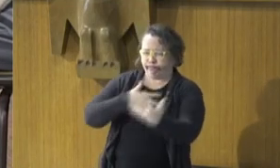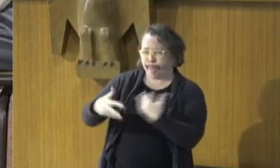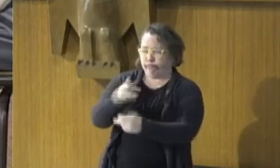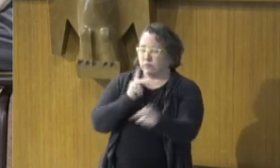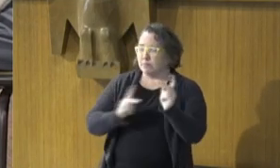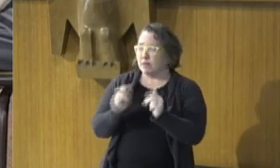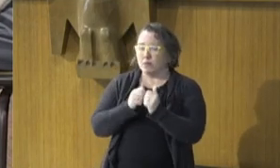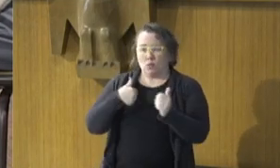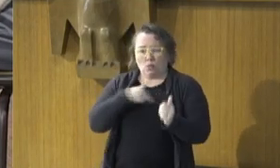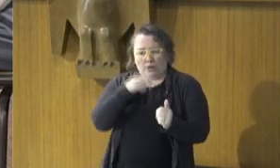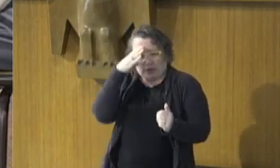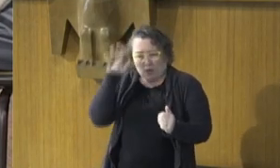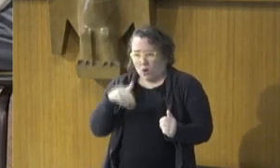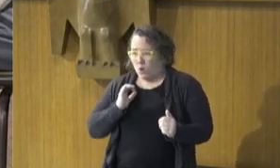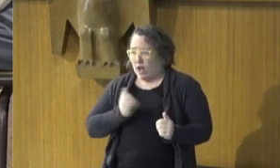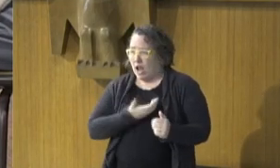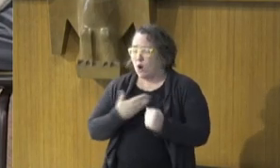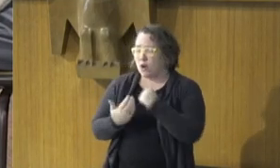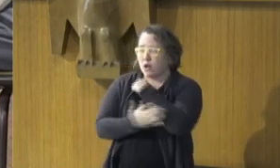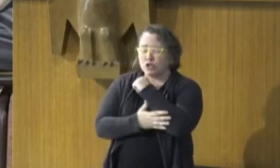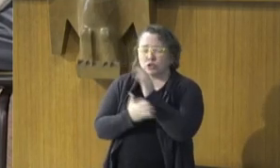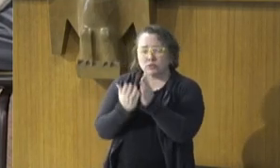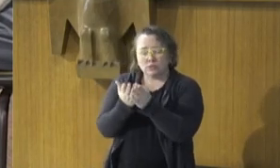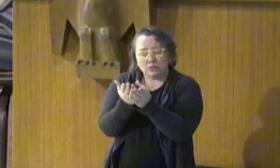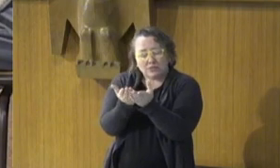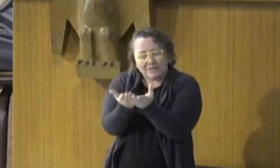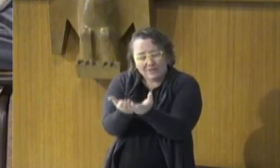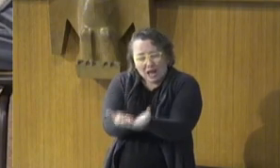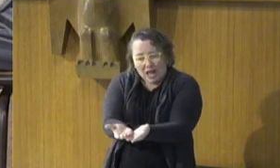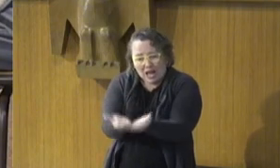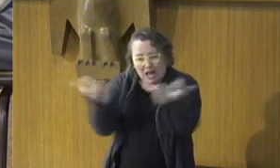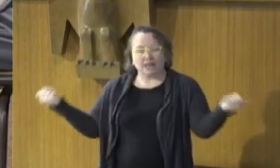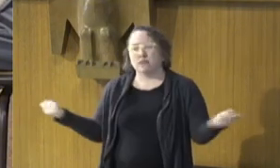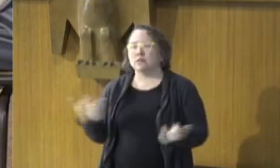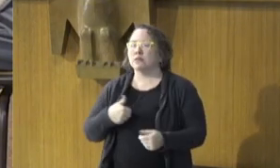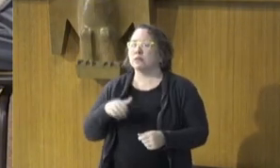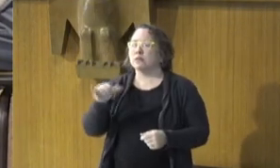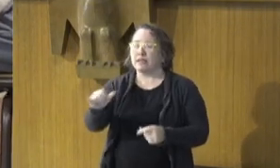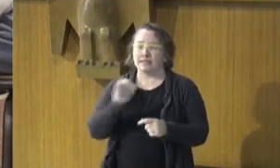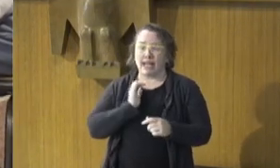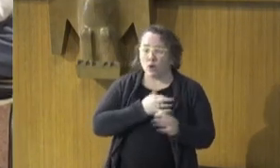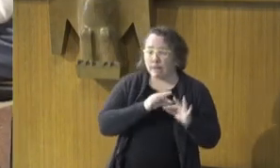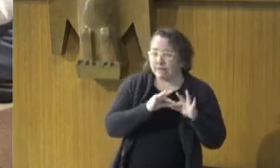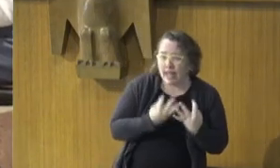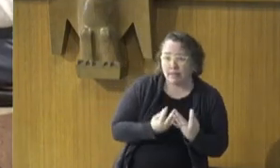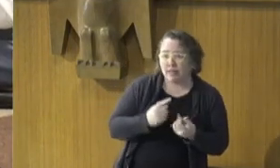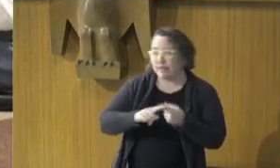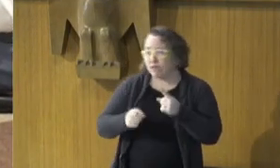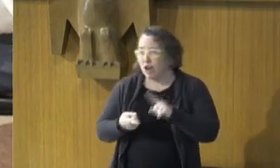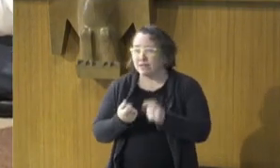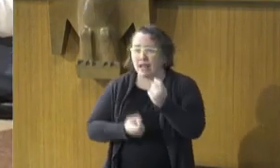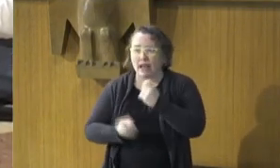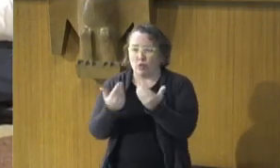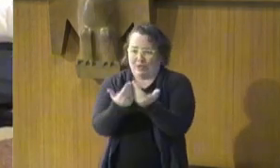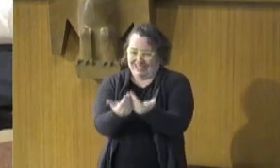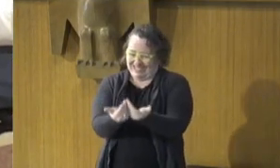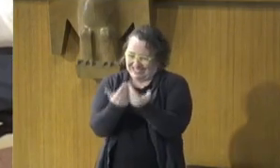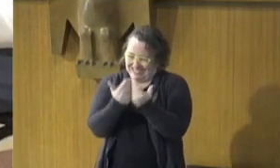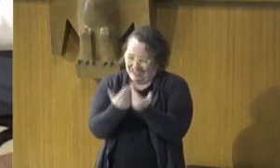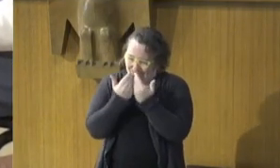our country and our country is so divided, and that comes right down to our families and our friends. Like, everyone is divided on